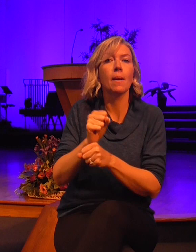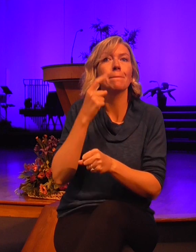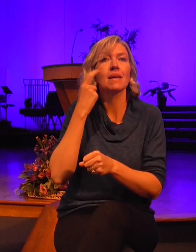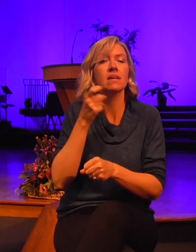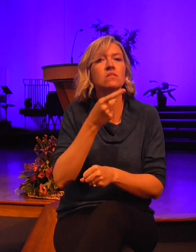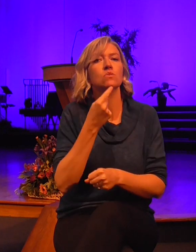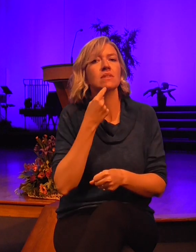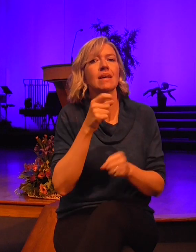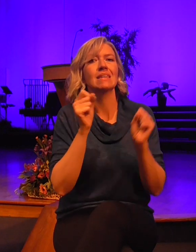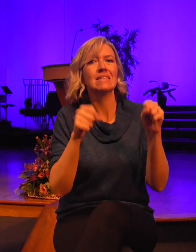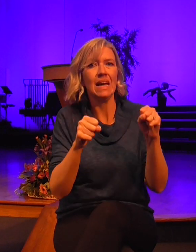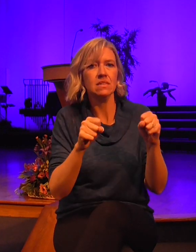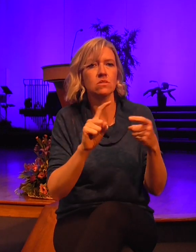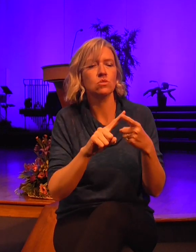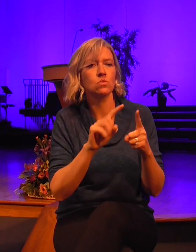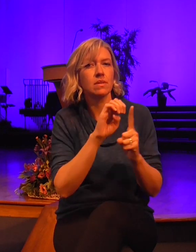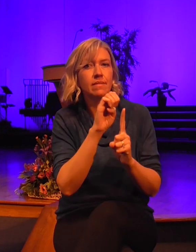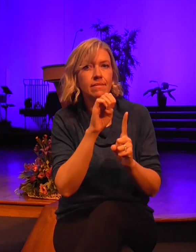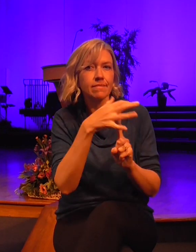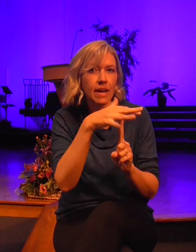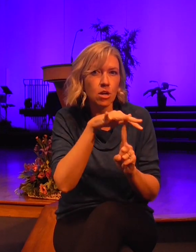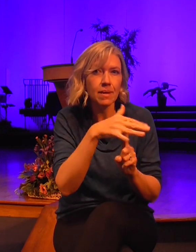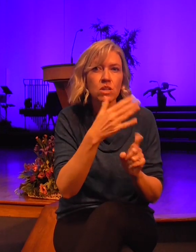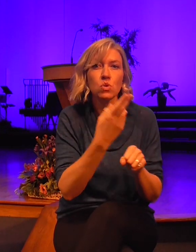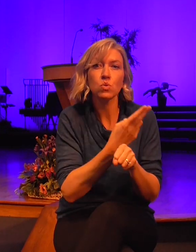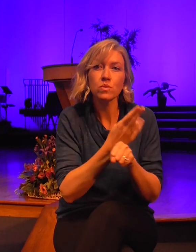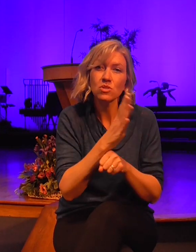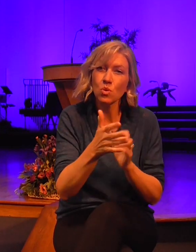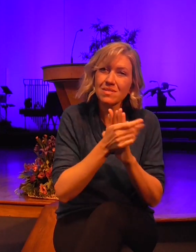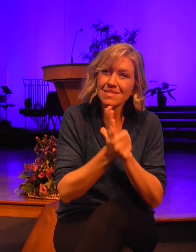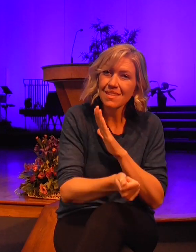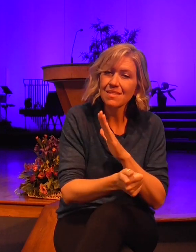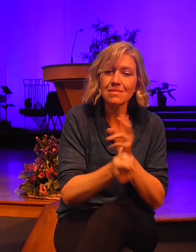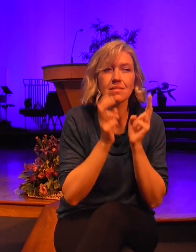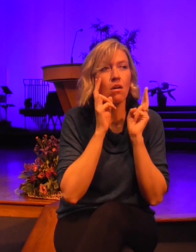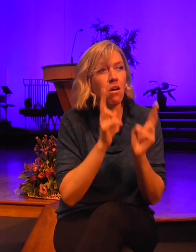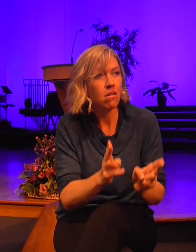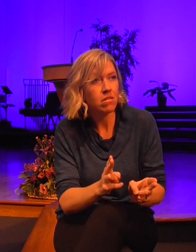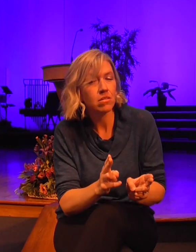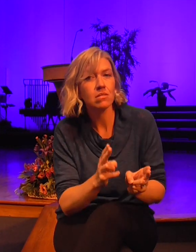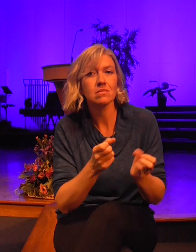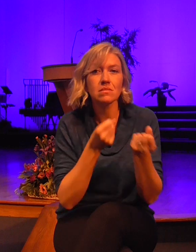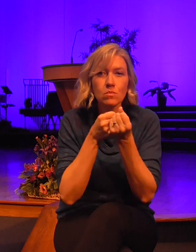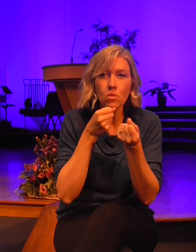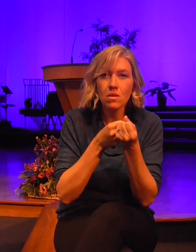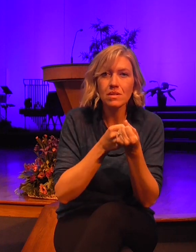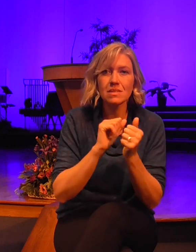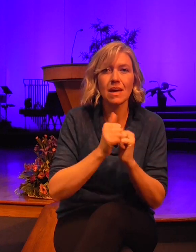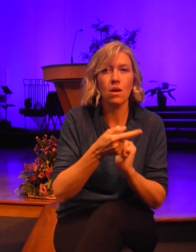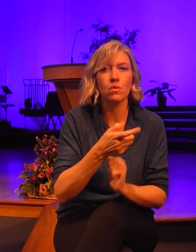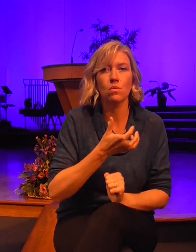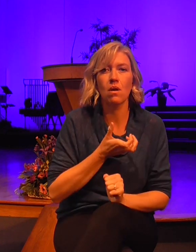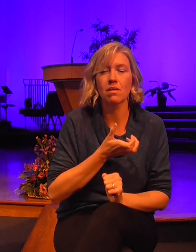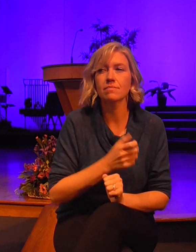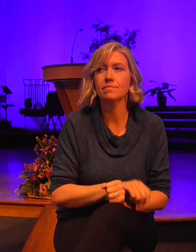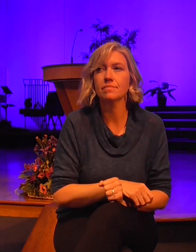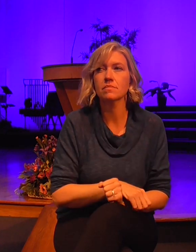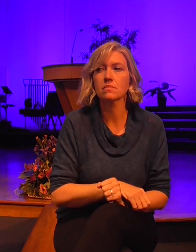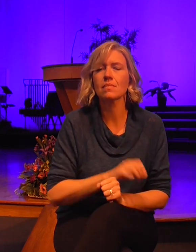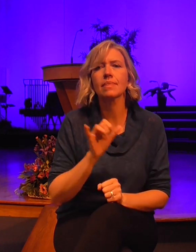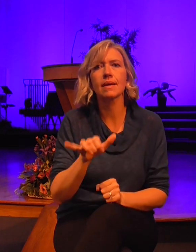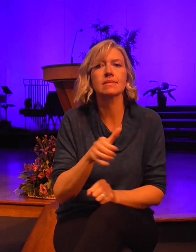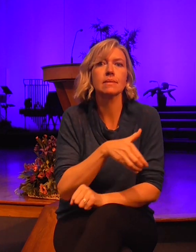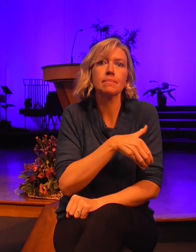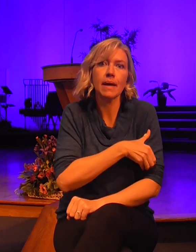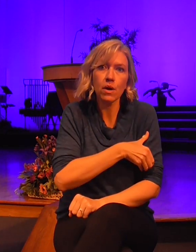that utilizes your skills, that honors your dignity, and that supports you the way that you want to be supported. That's